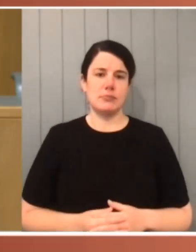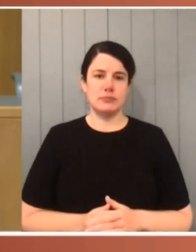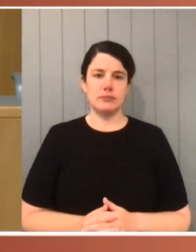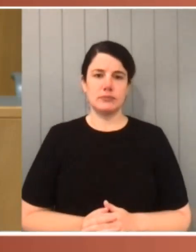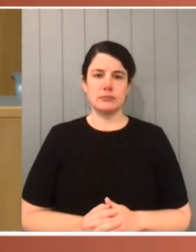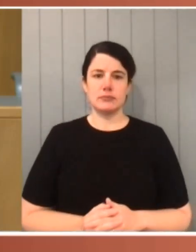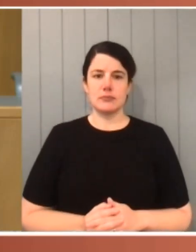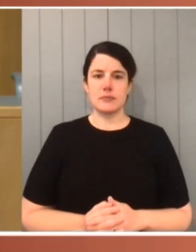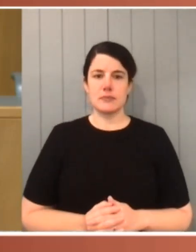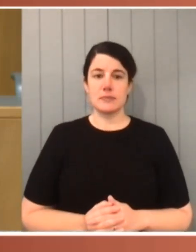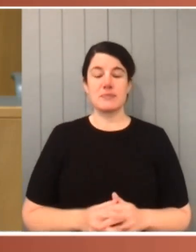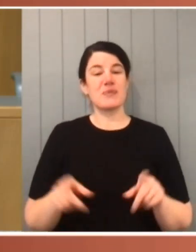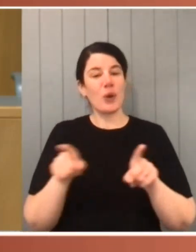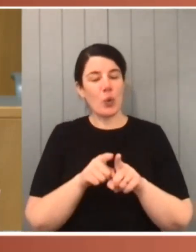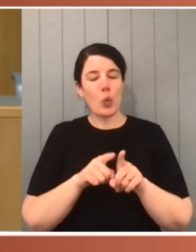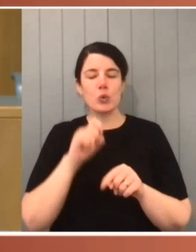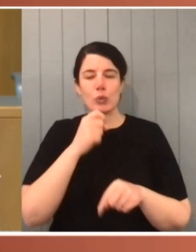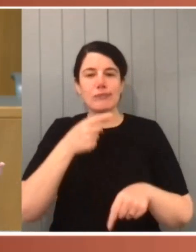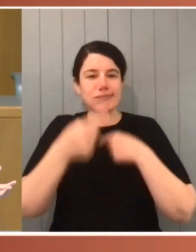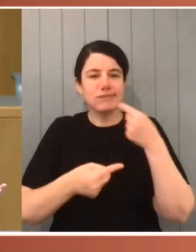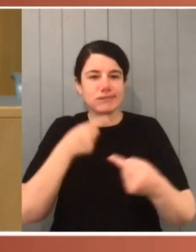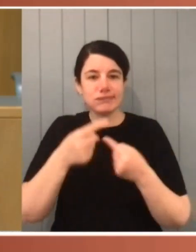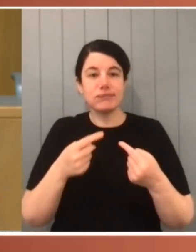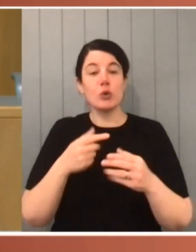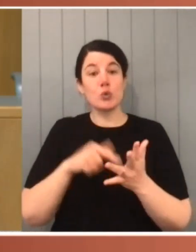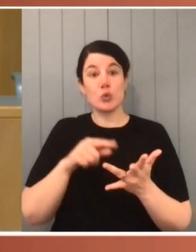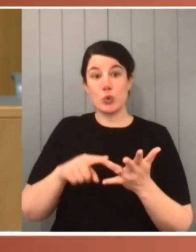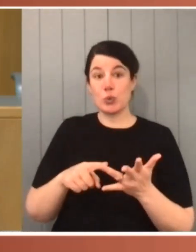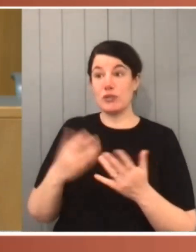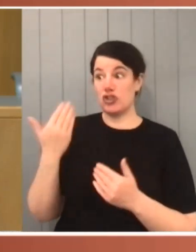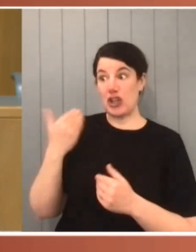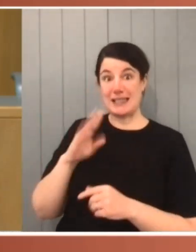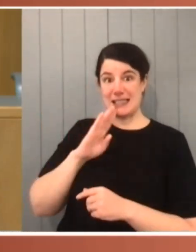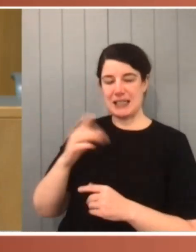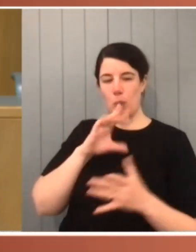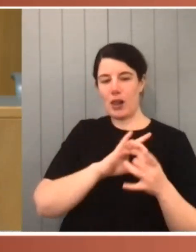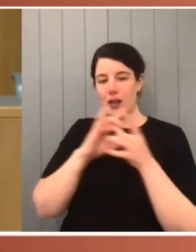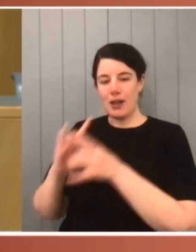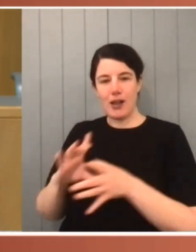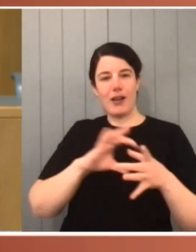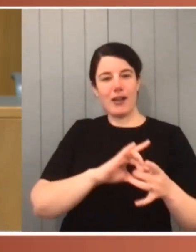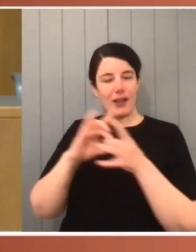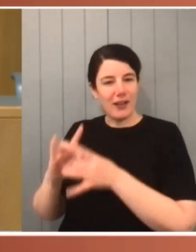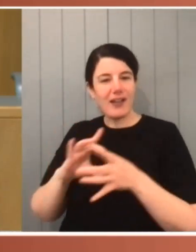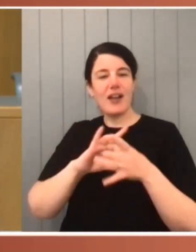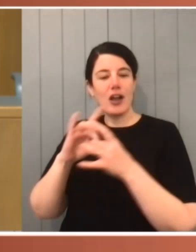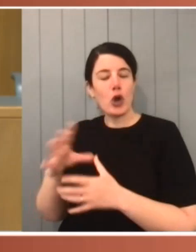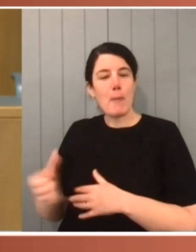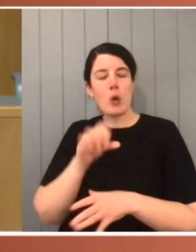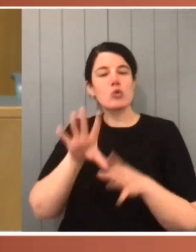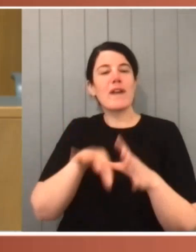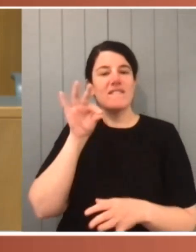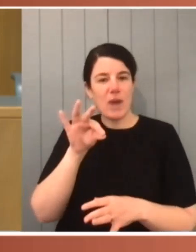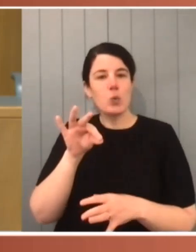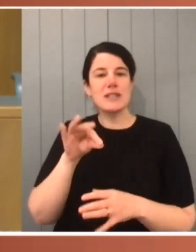by relating my argument to the three arguments that I've just illustrated, and the arguments that compulsory voting makes a political system